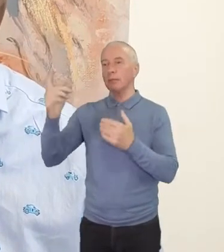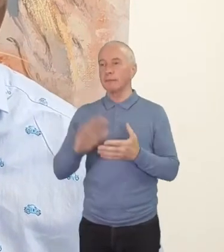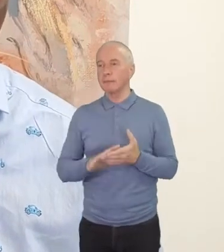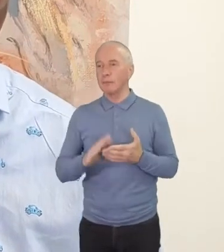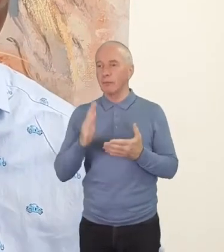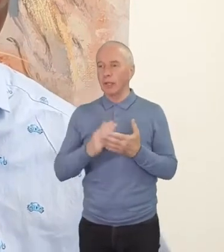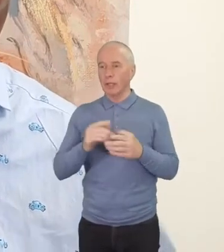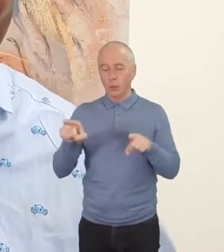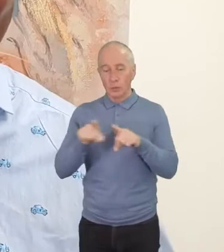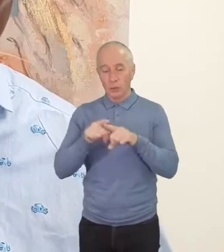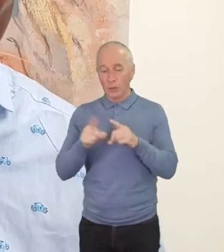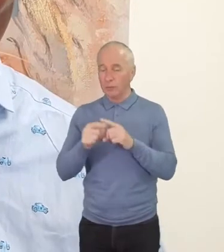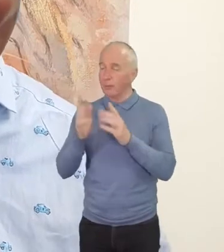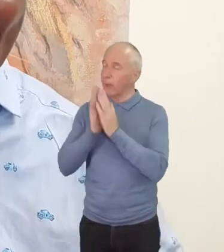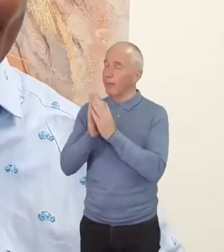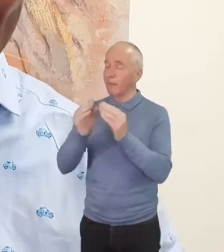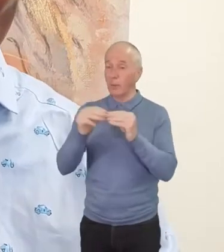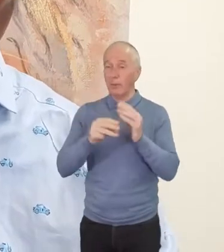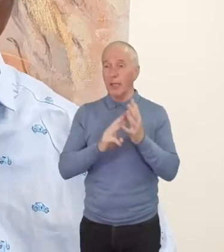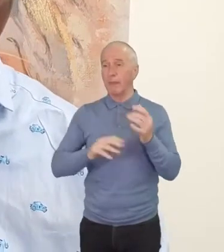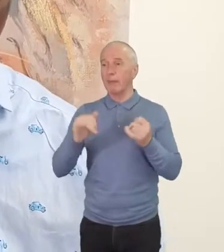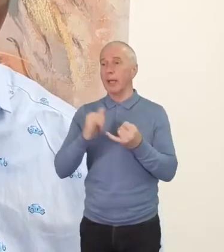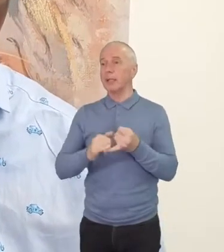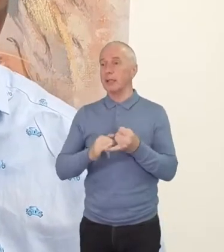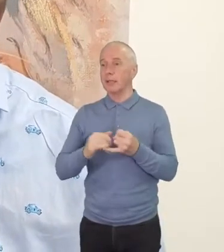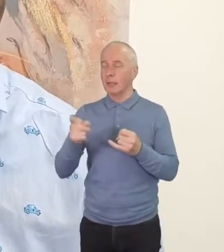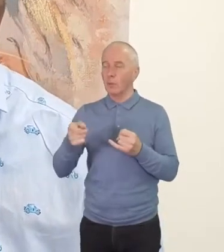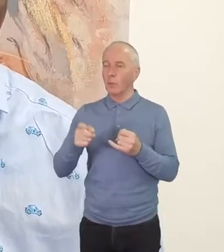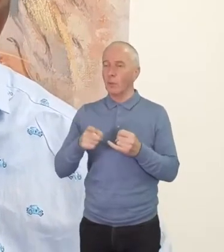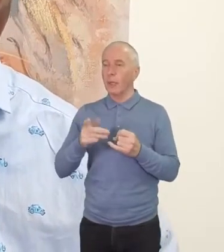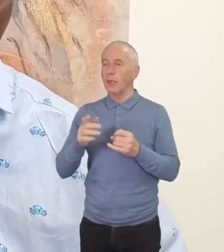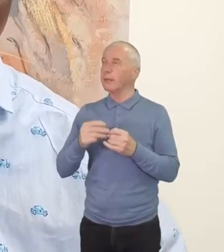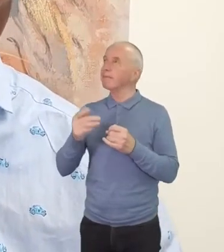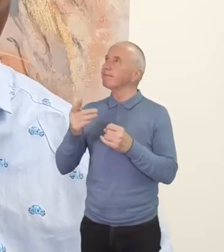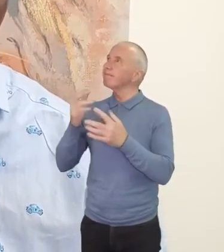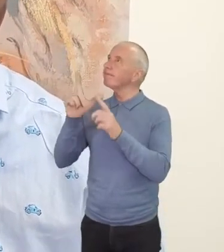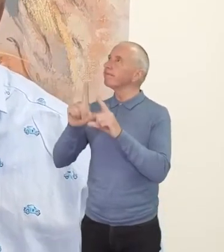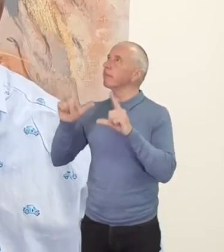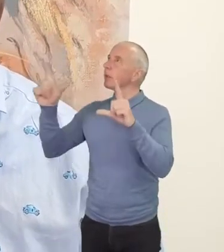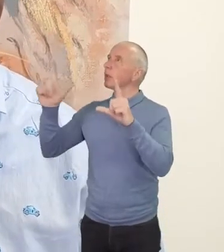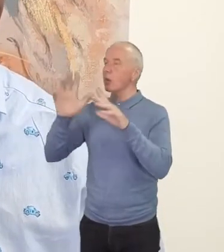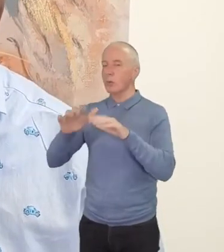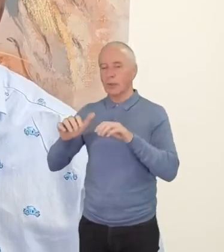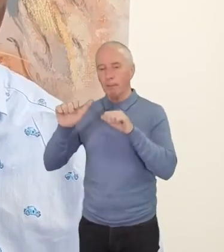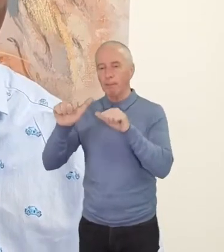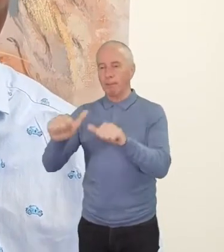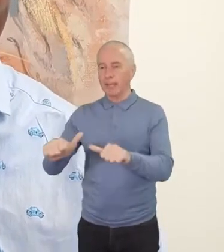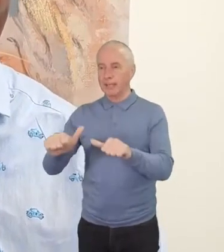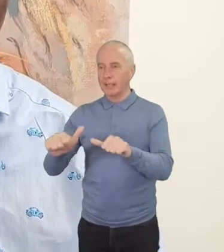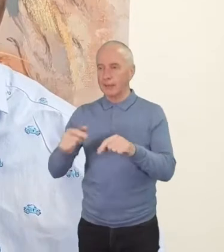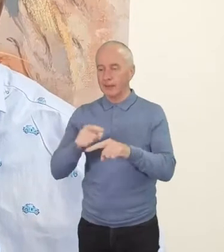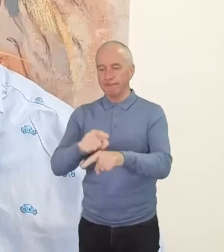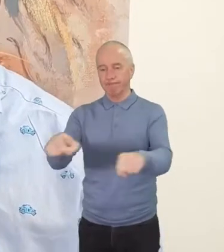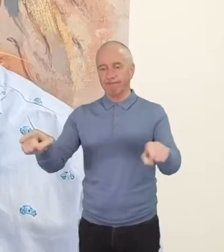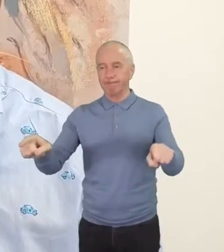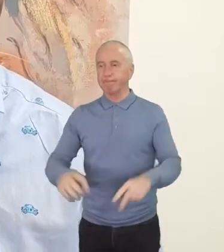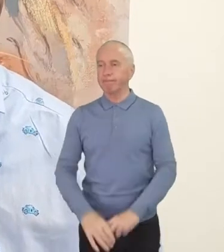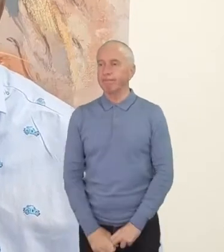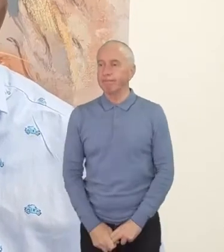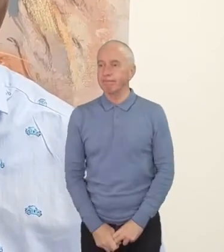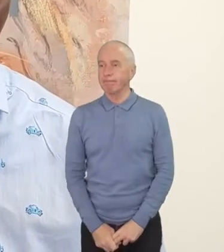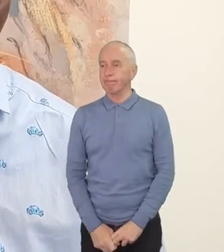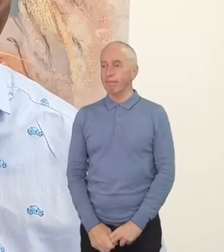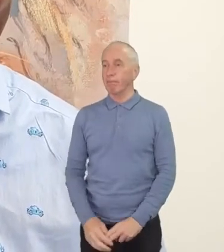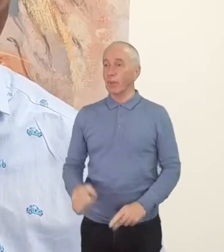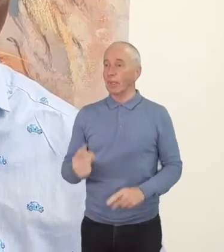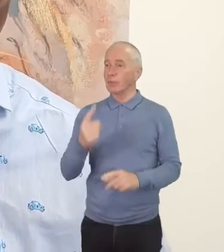intercede for BMS. And thirdly, we're going to speak the Lord's blessing over the assembly. Psalm 136 verse